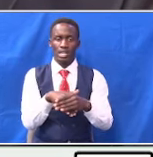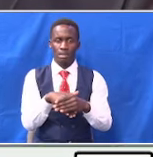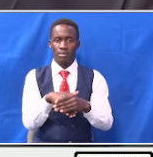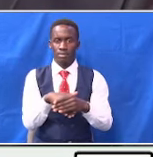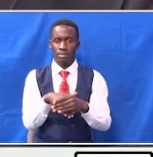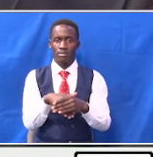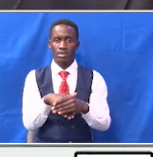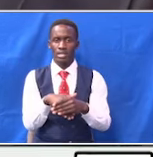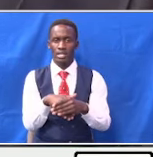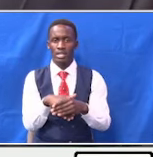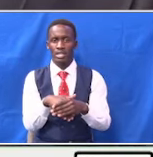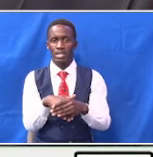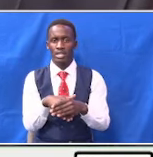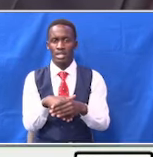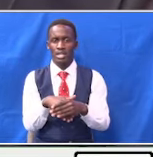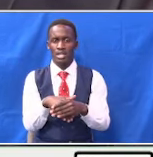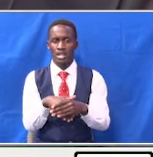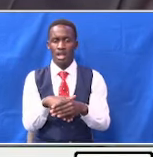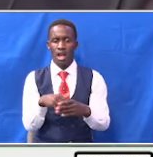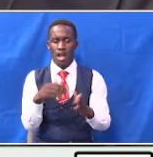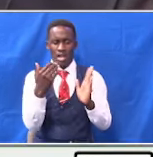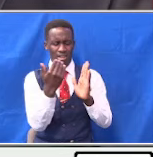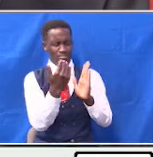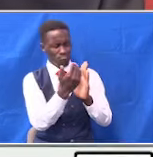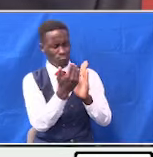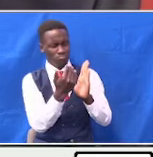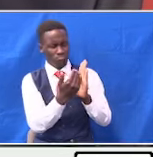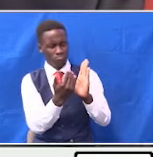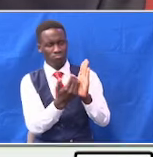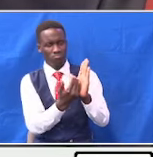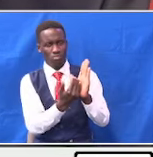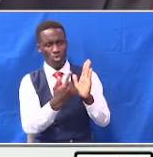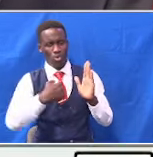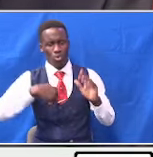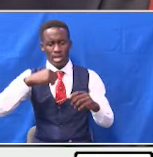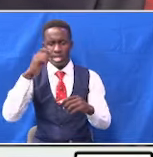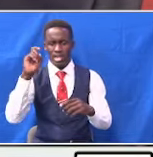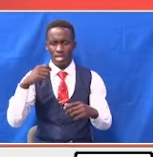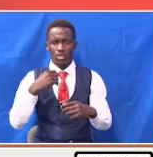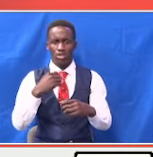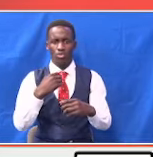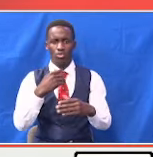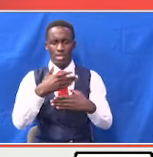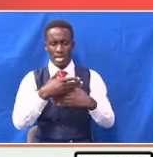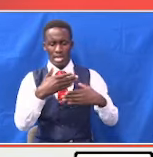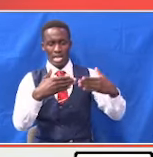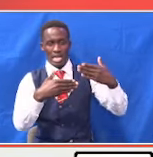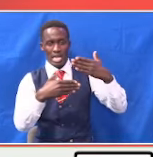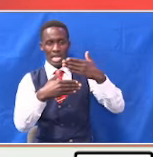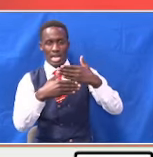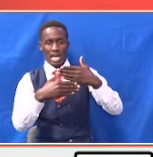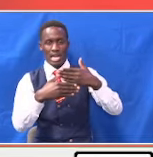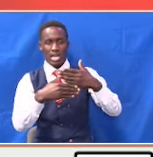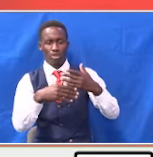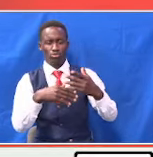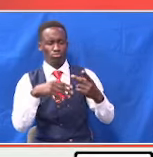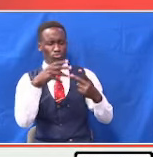a certain pattern, certain way. We need to create highly selective,